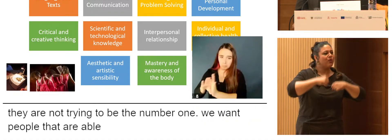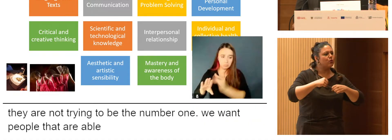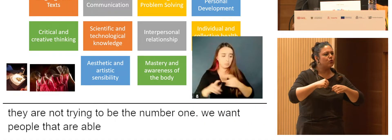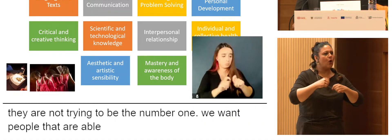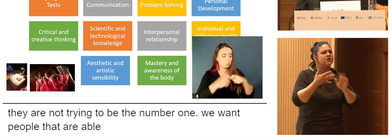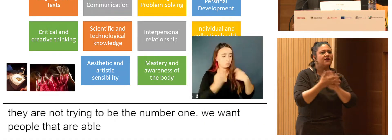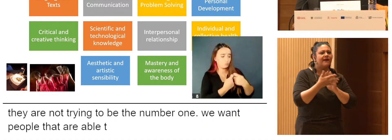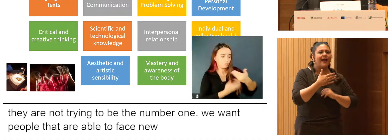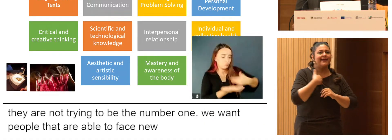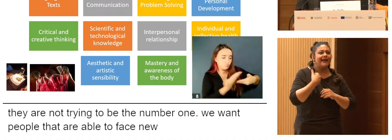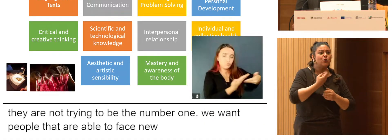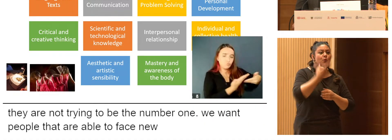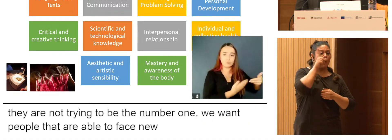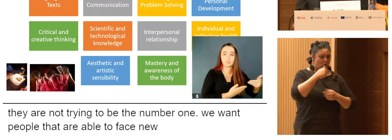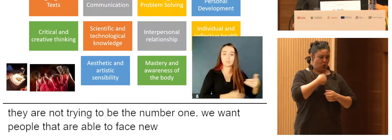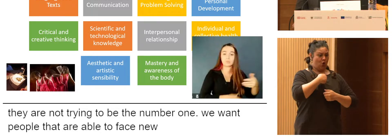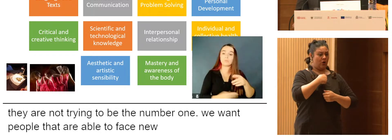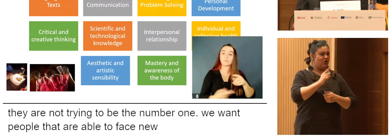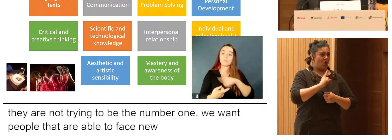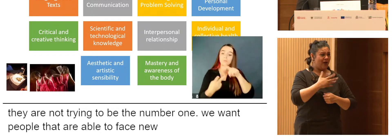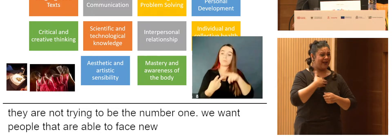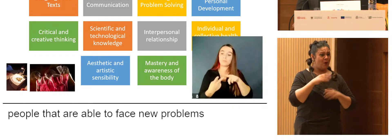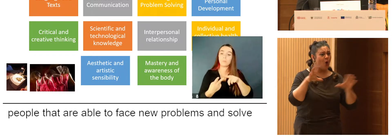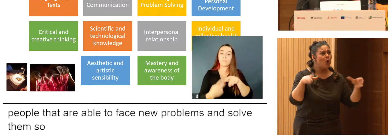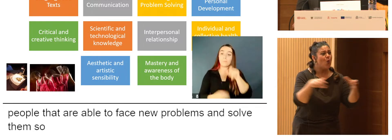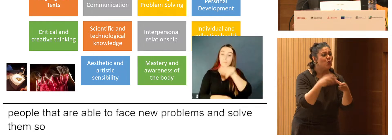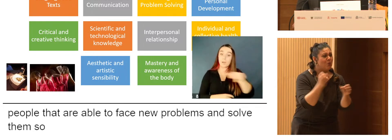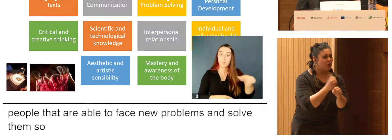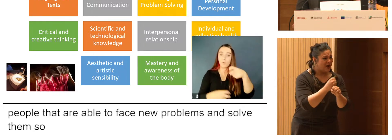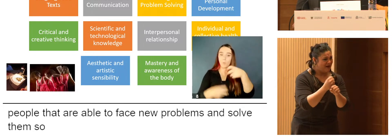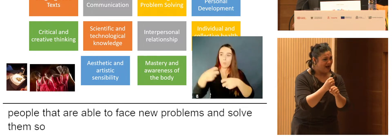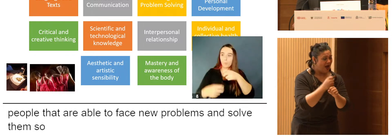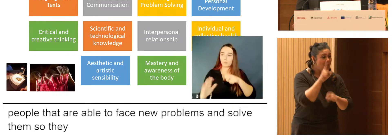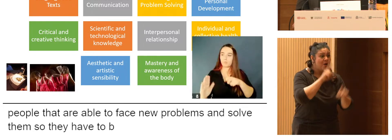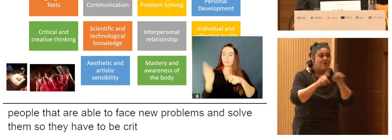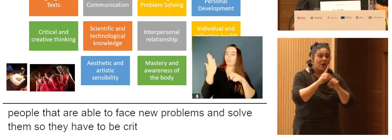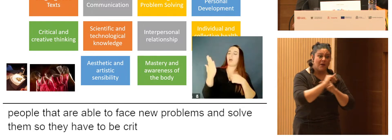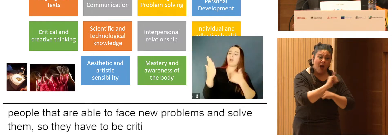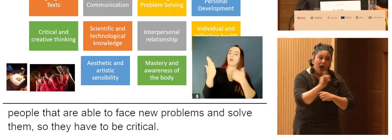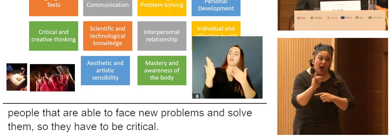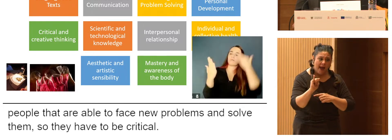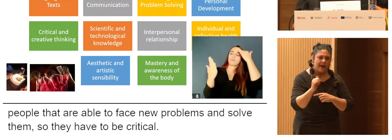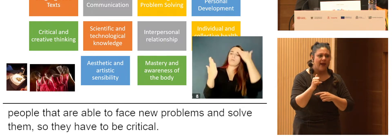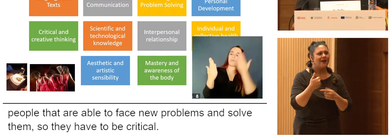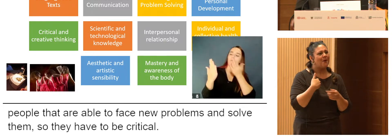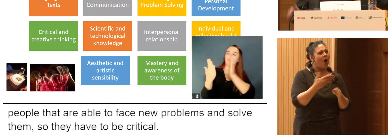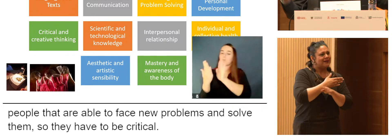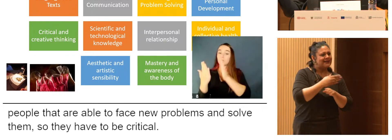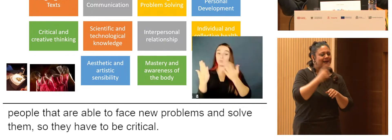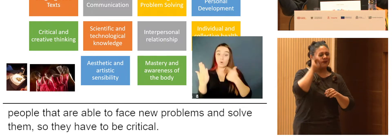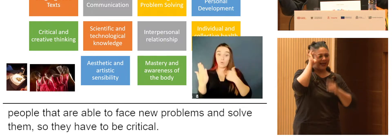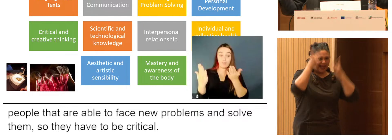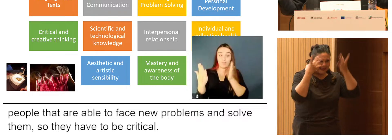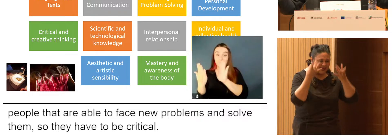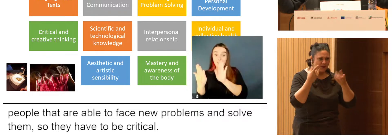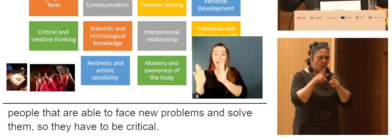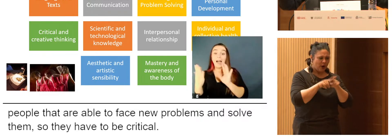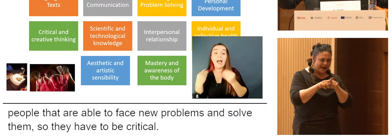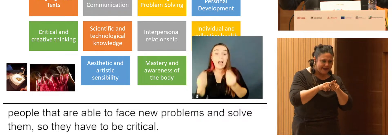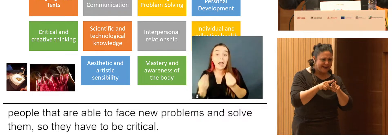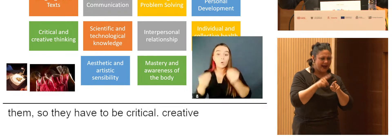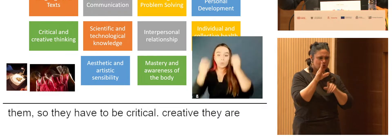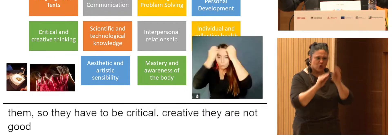face new problems and solve them. So they have to be critical, creative. They are not good